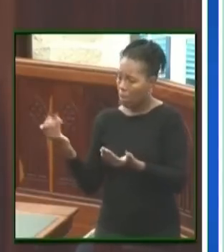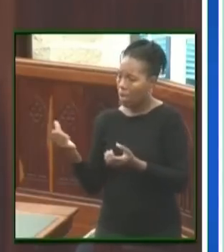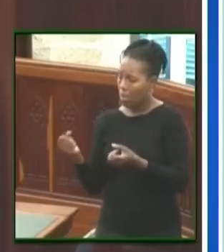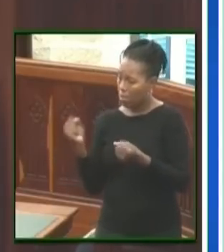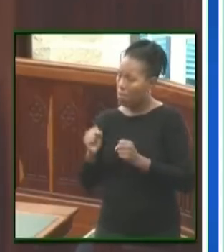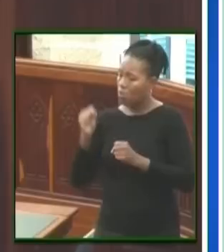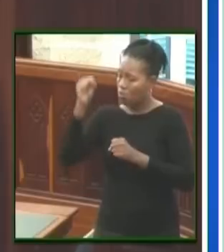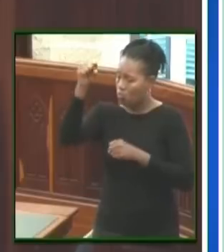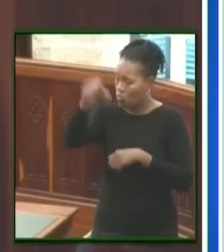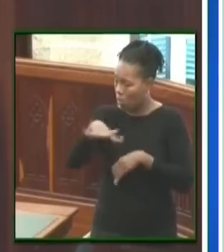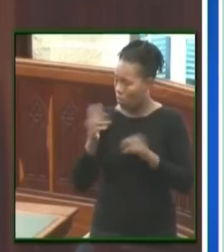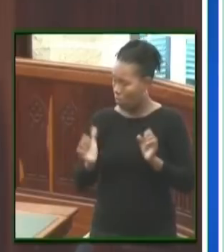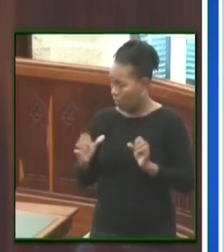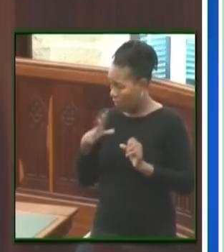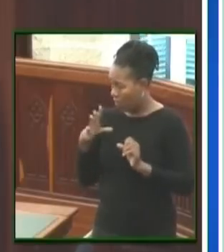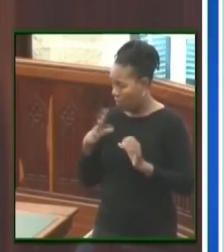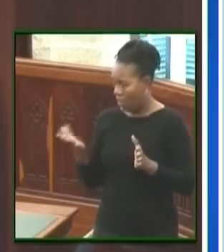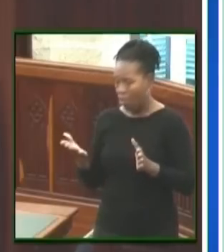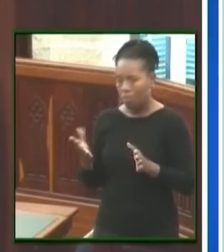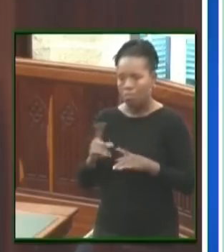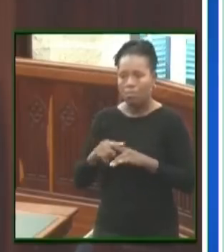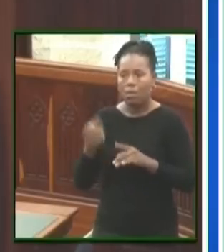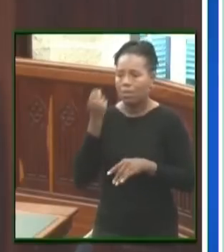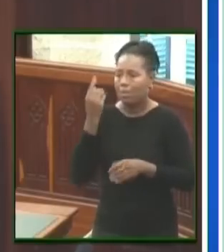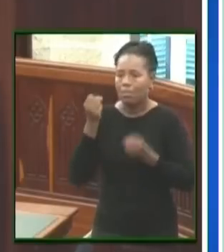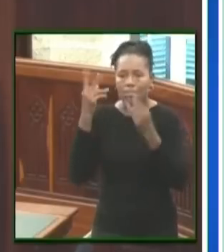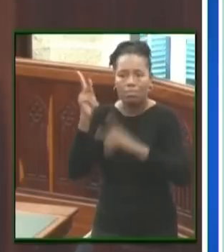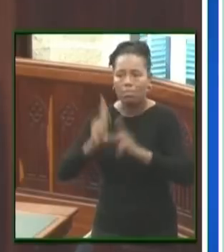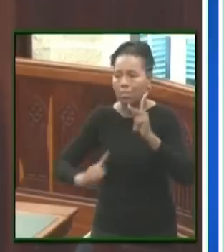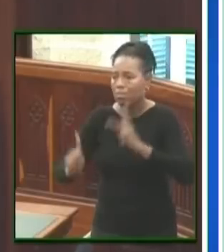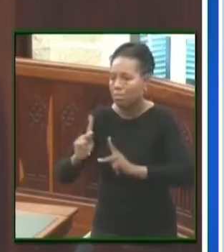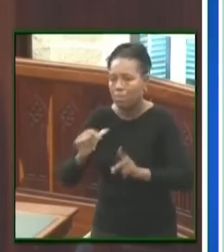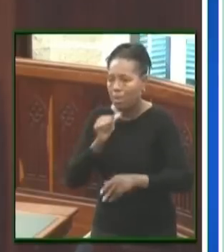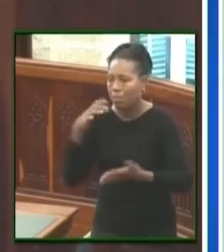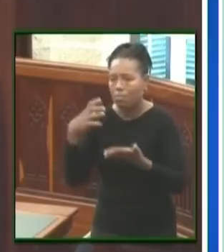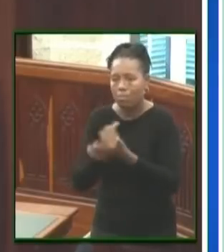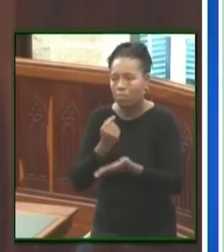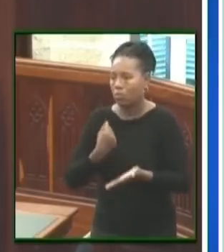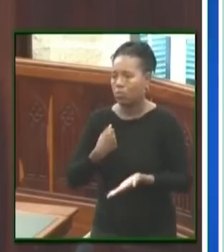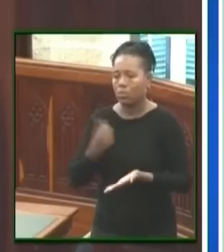don't, Madam Deputy Speaker. Many people do not have that opportunity.